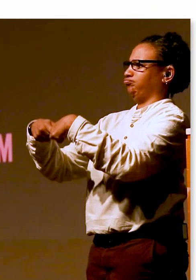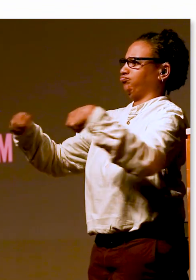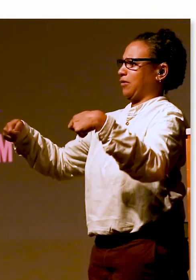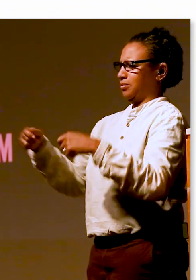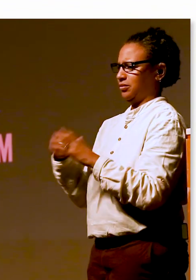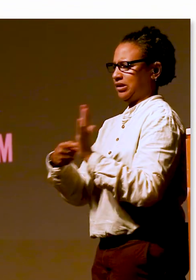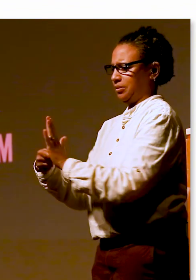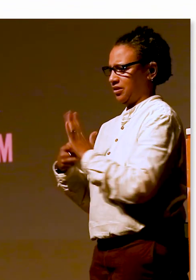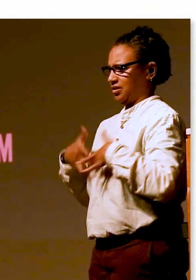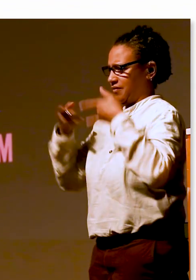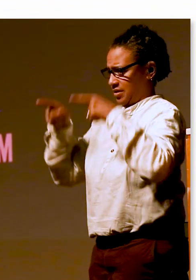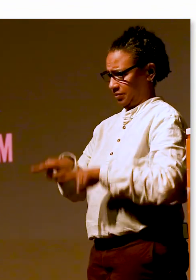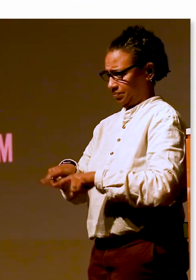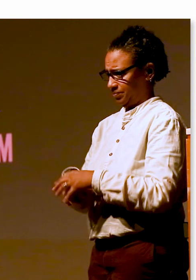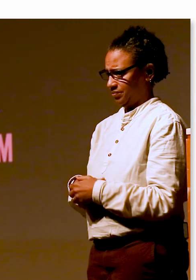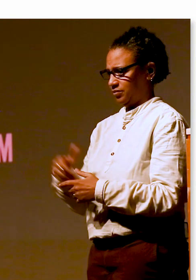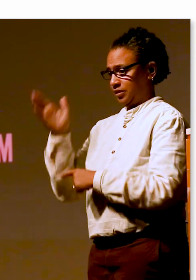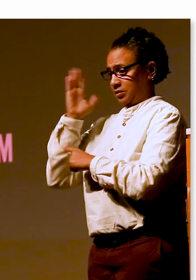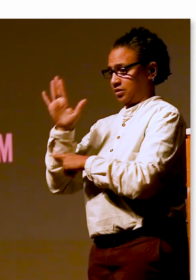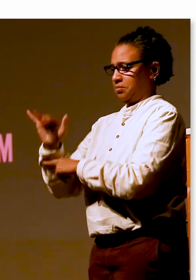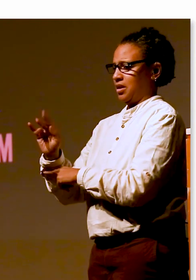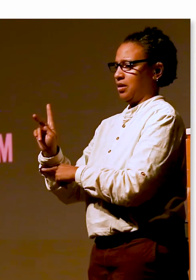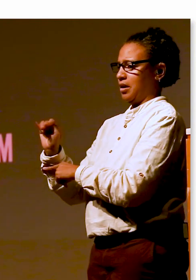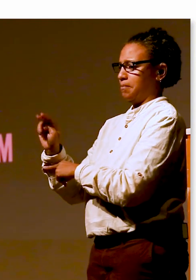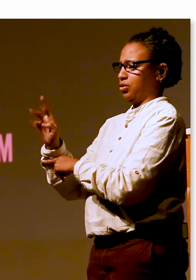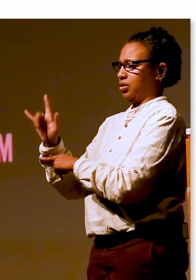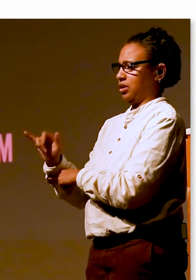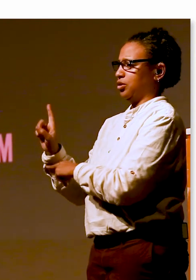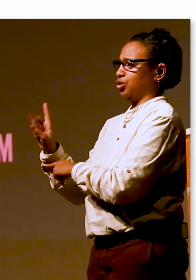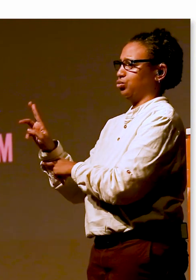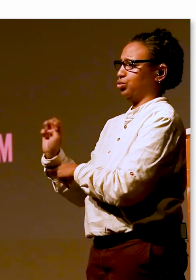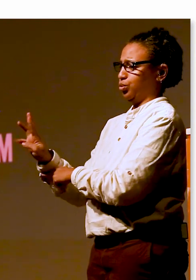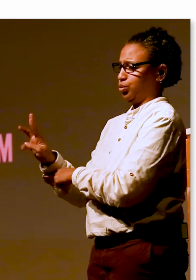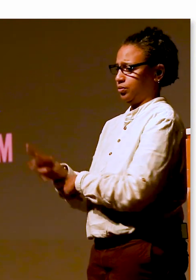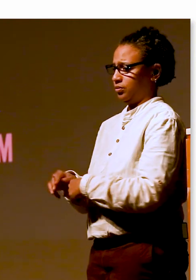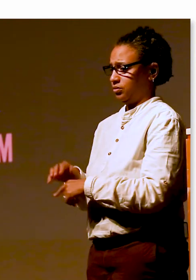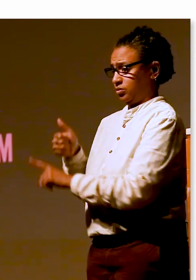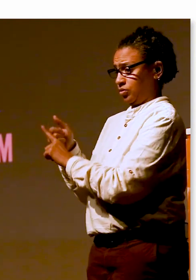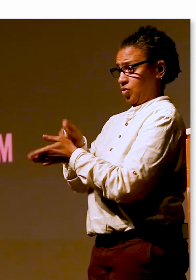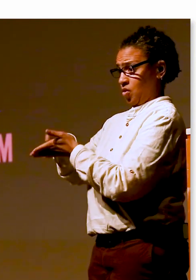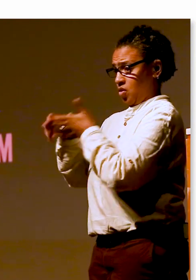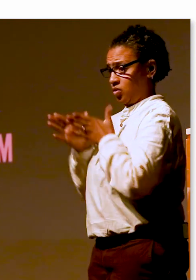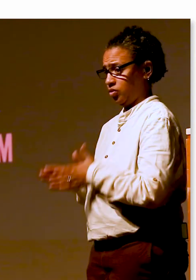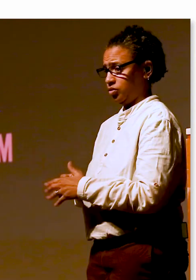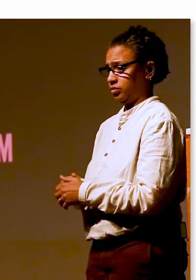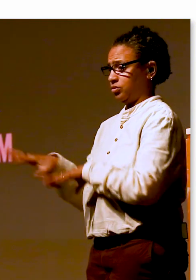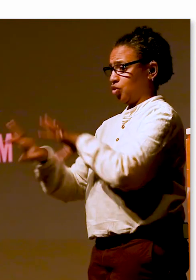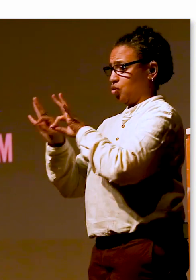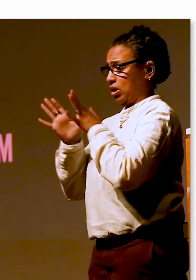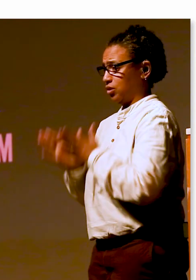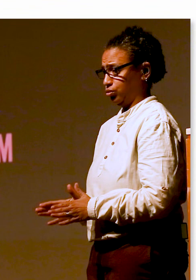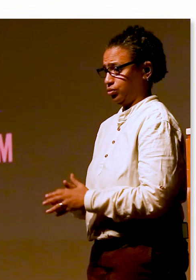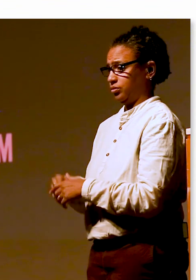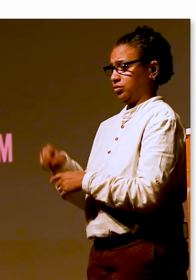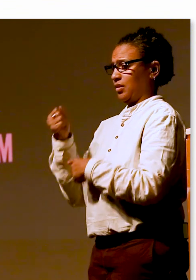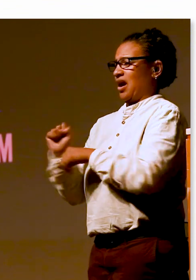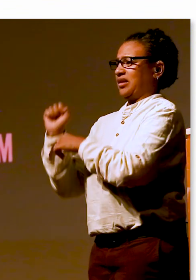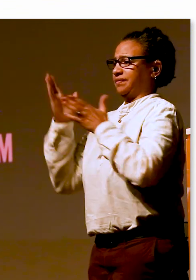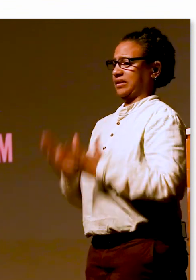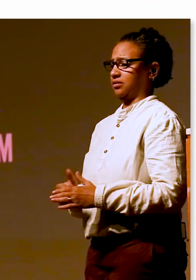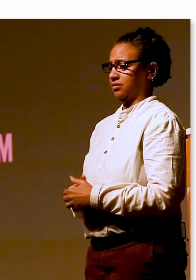With this lecture by Kimberly Drew. Kimberly Drew is an author, a curator, an activist, and a founder of the iconic